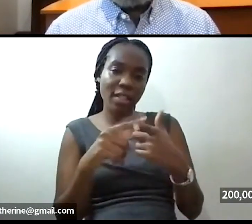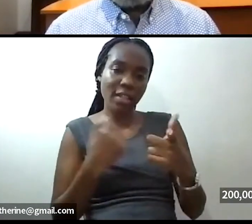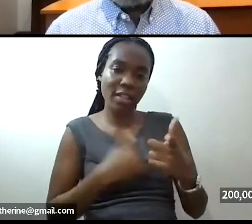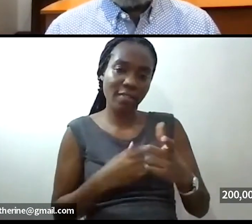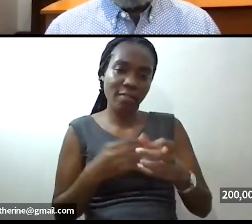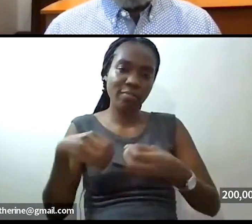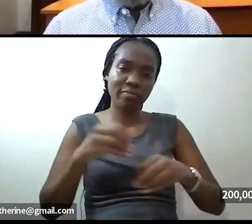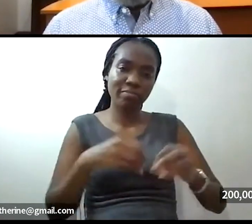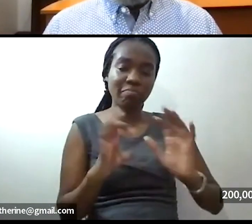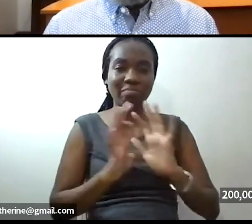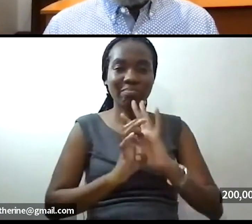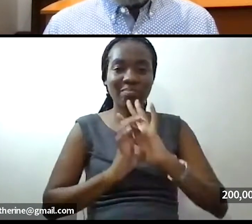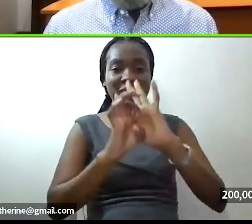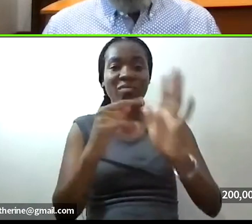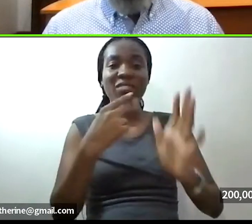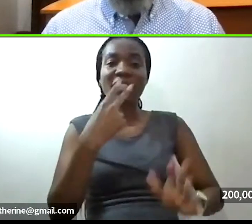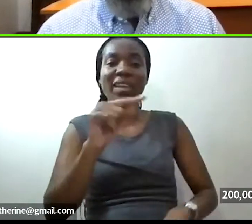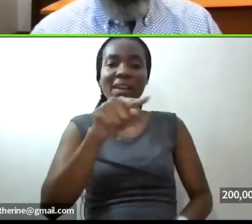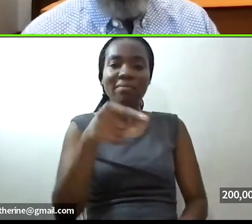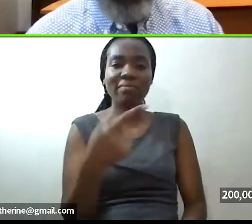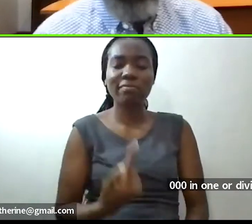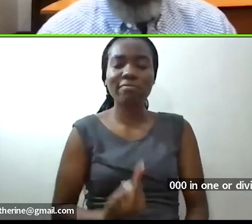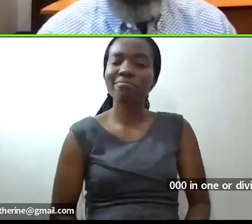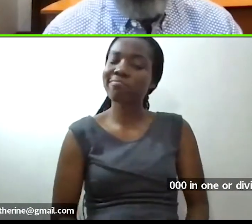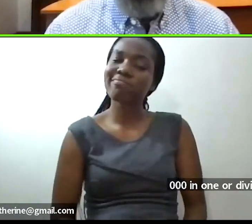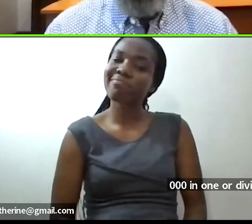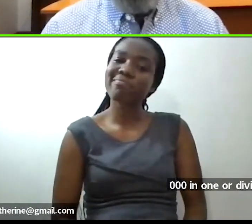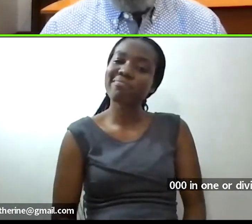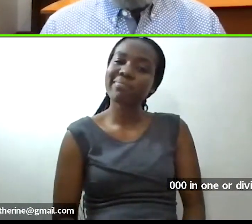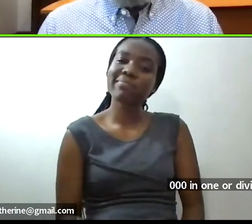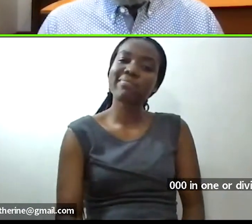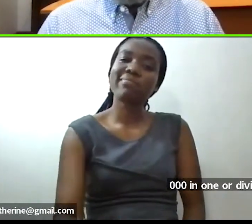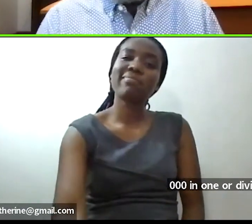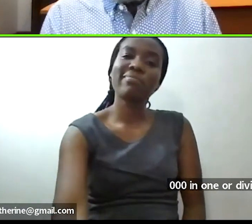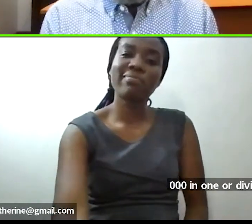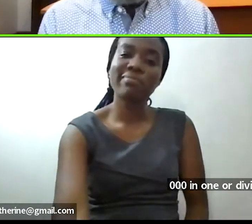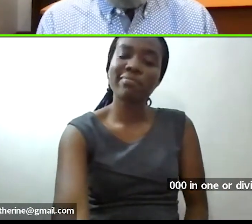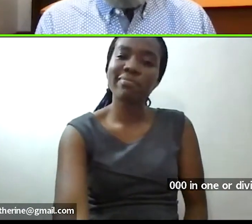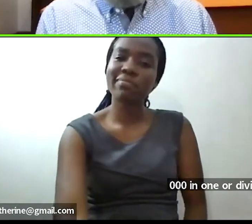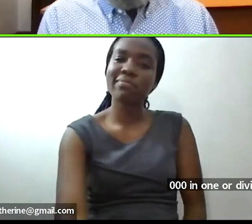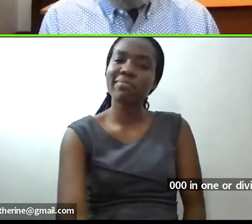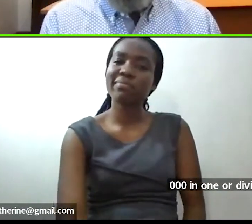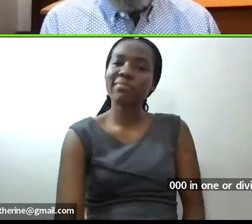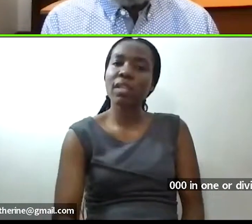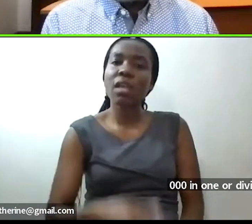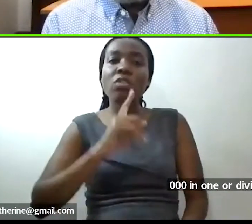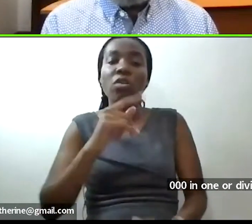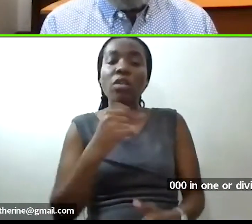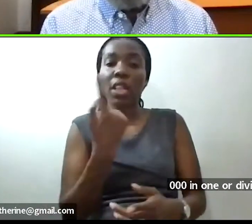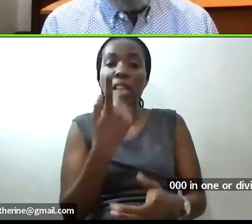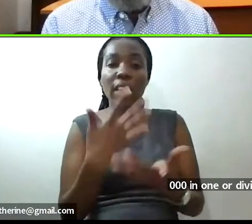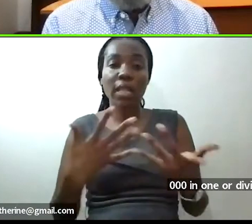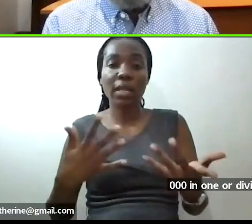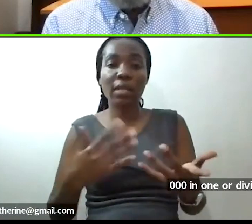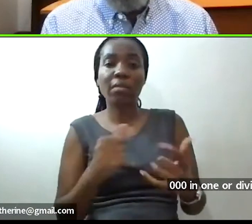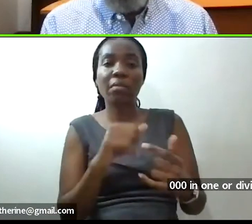investments. Okay, the only thing I would say is I'm not sure whether they are talking about just the bills and the bonds or just general